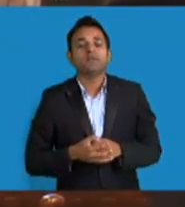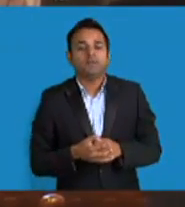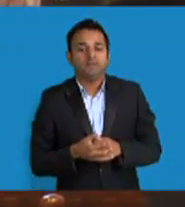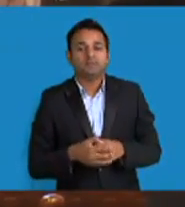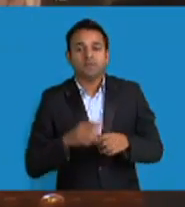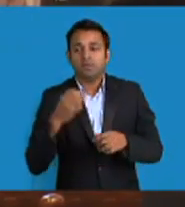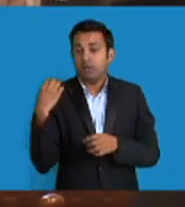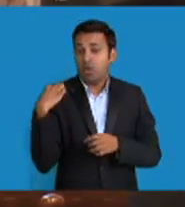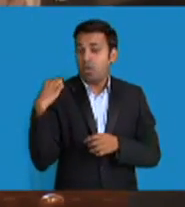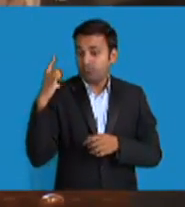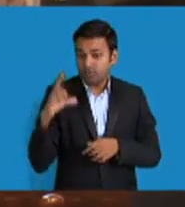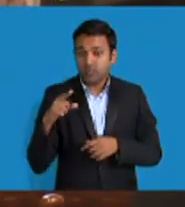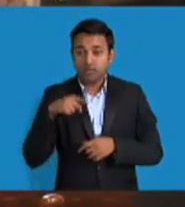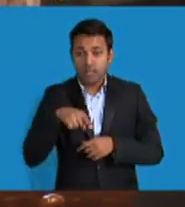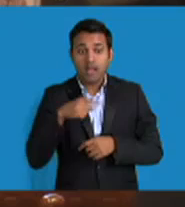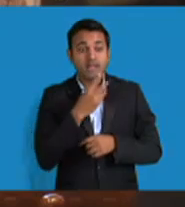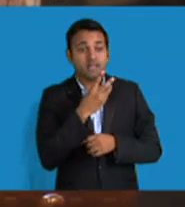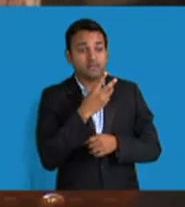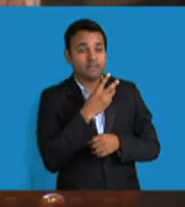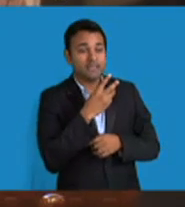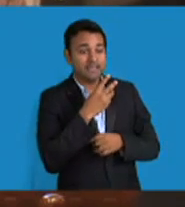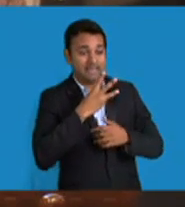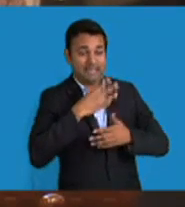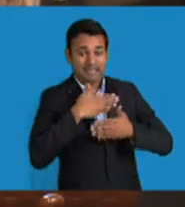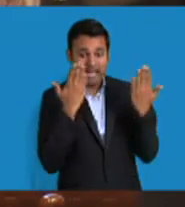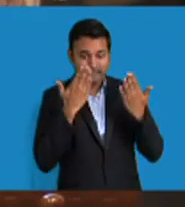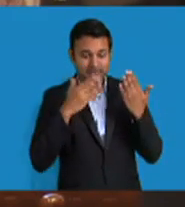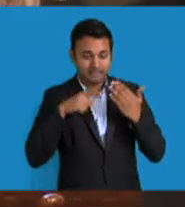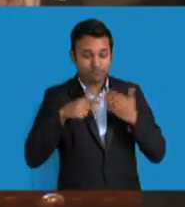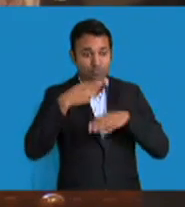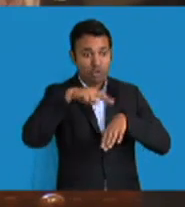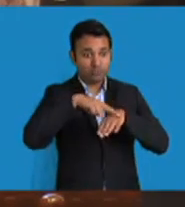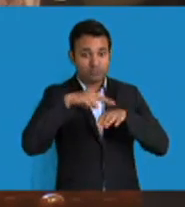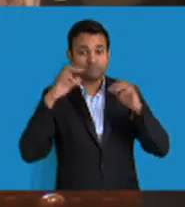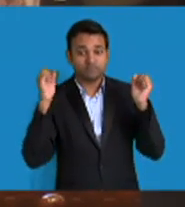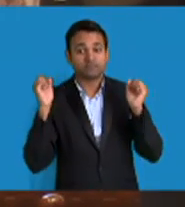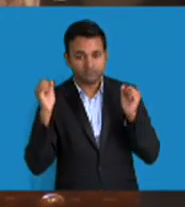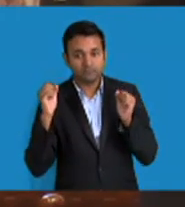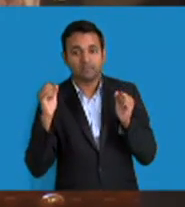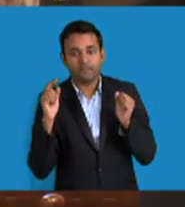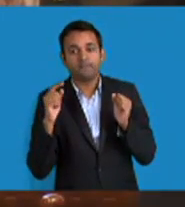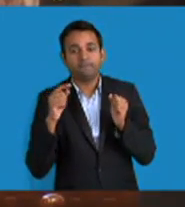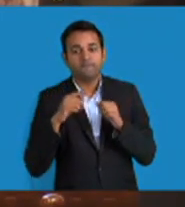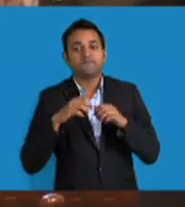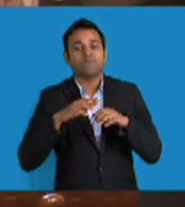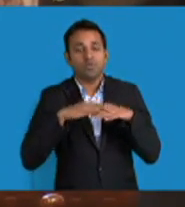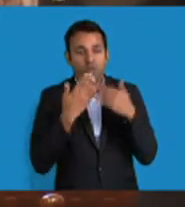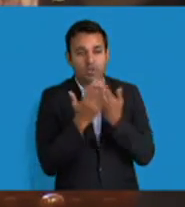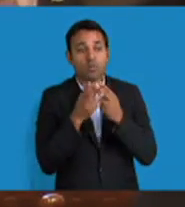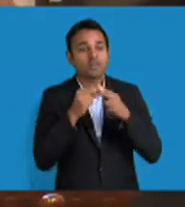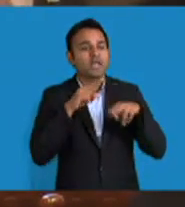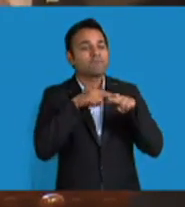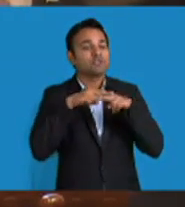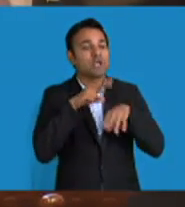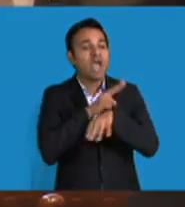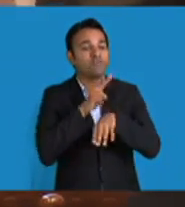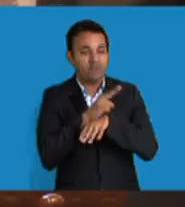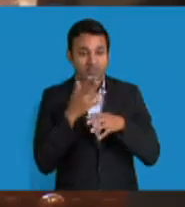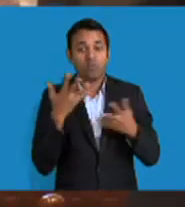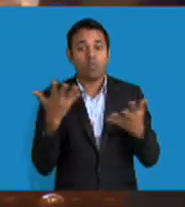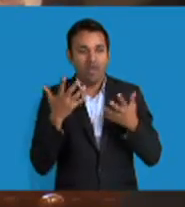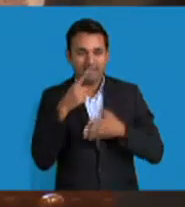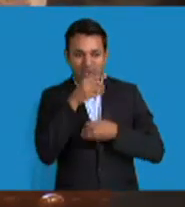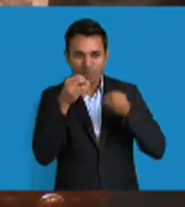in 3 major regional fisheries surveillance operations with the Fiji Navy operating at Honiara.